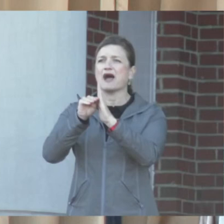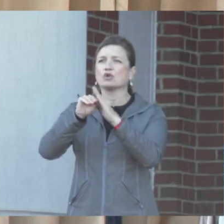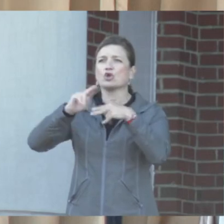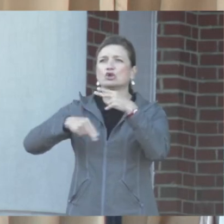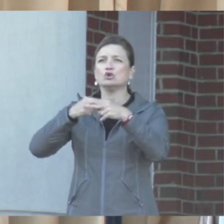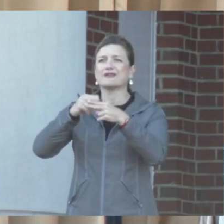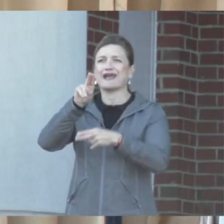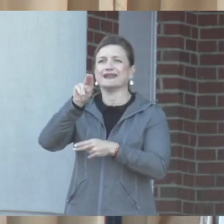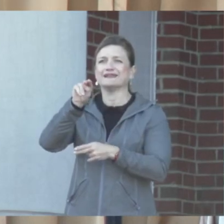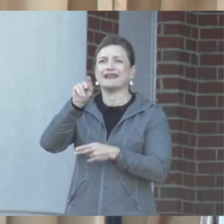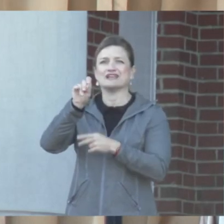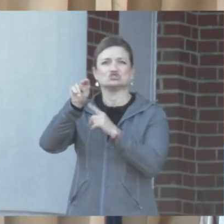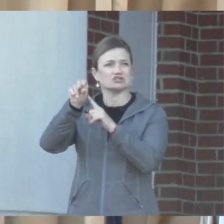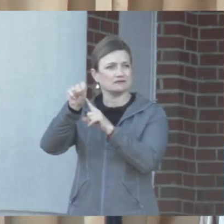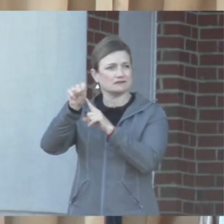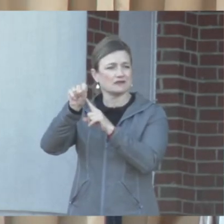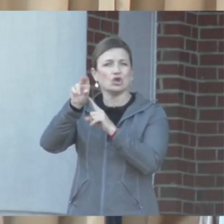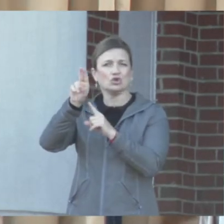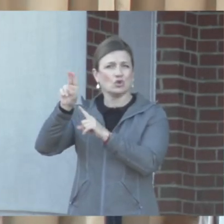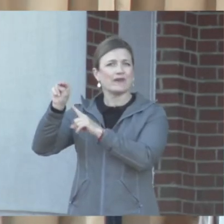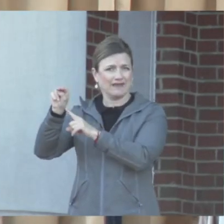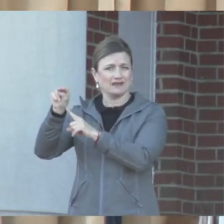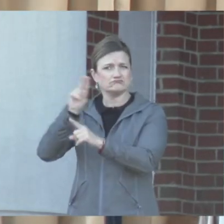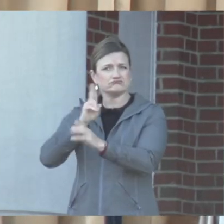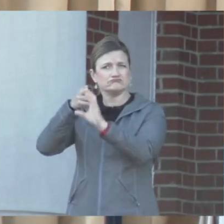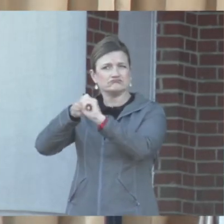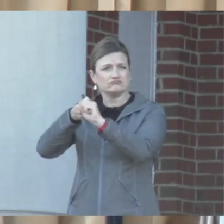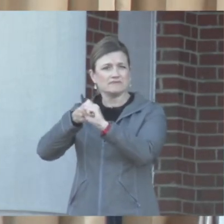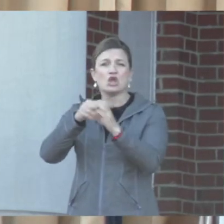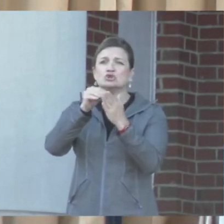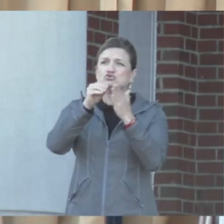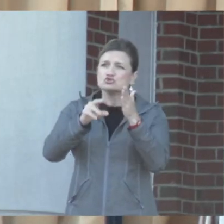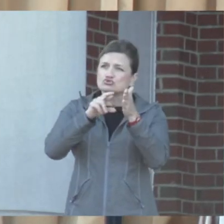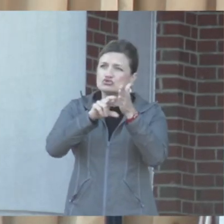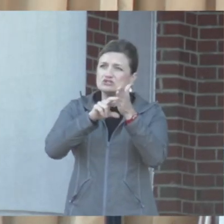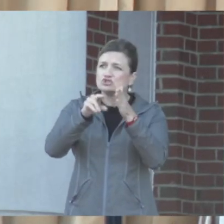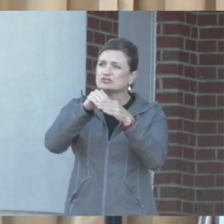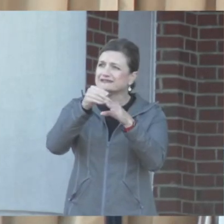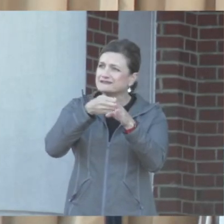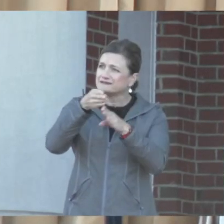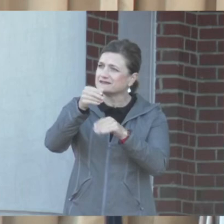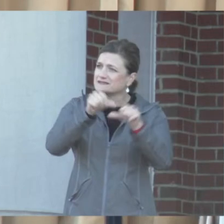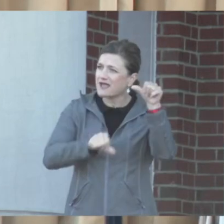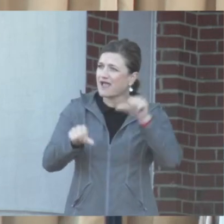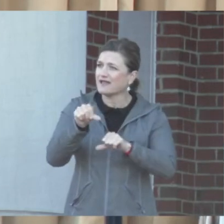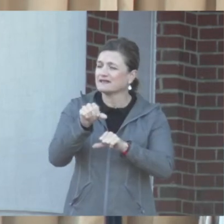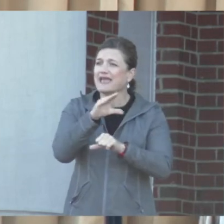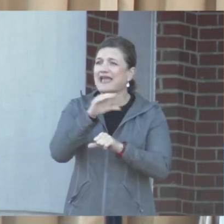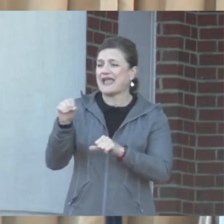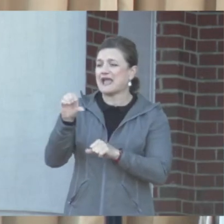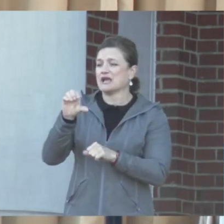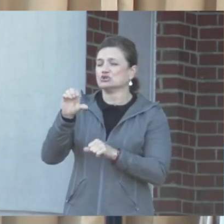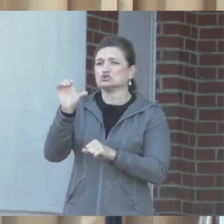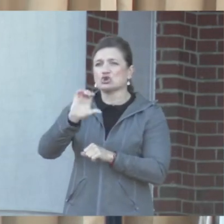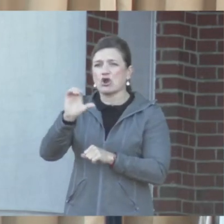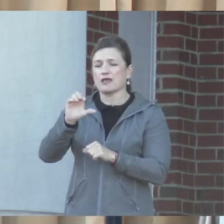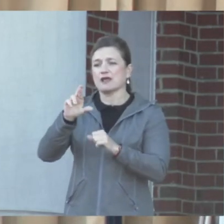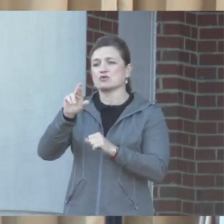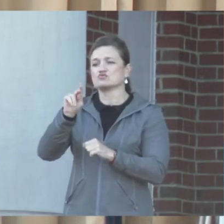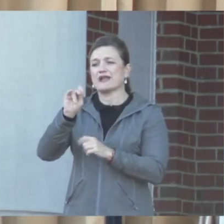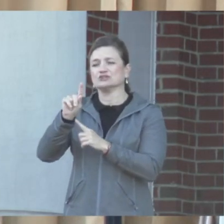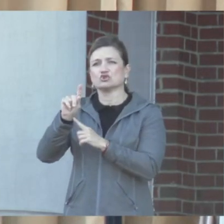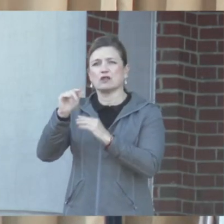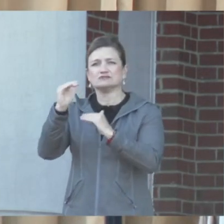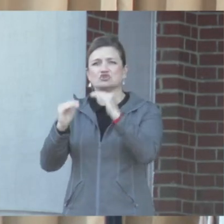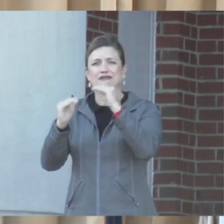Nations, the Rotaract Service Club, Student Researchers in Science, and a fellow with the Charlotte Racial Justice Consortium. I'm